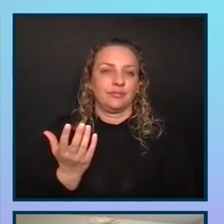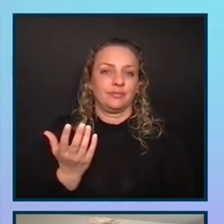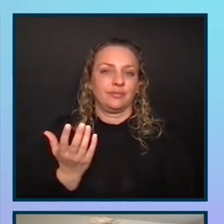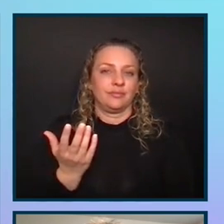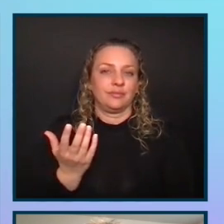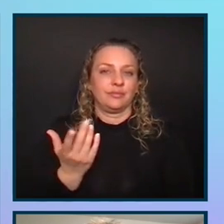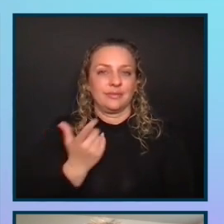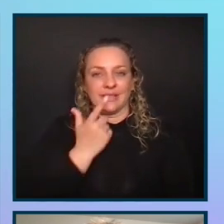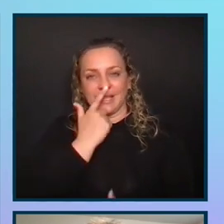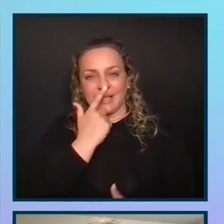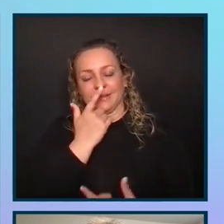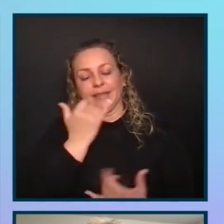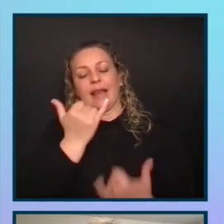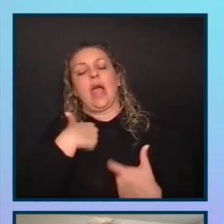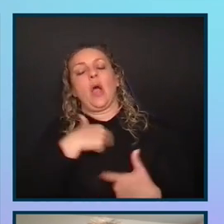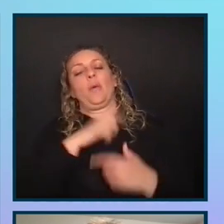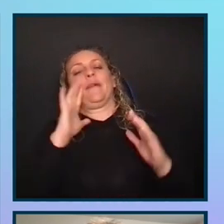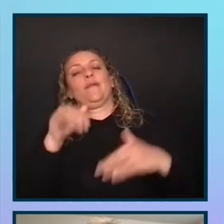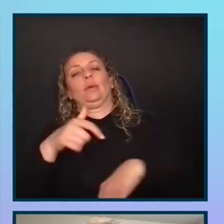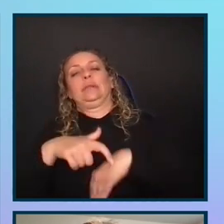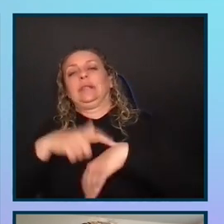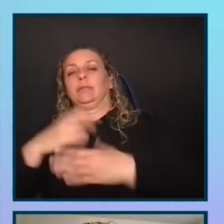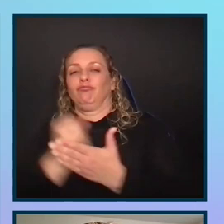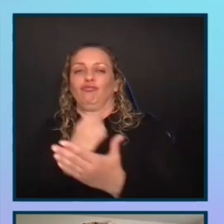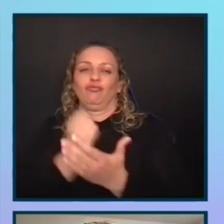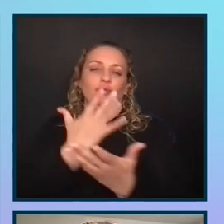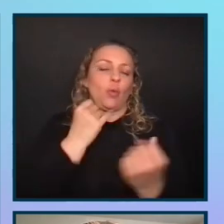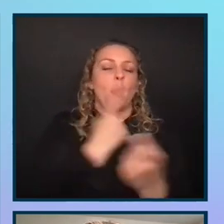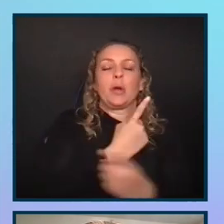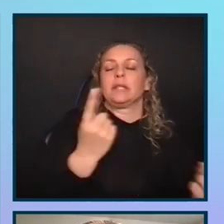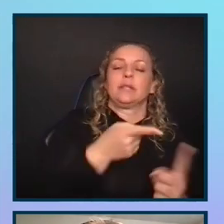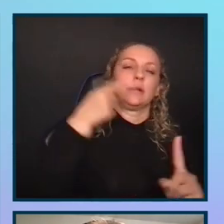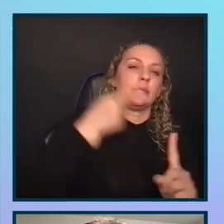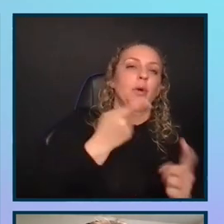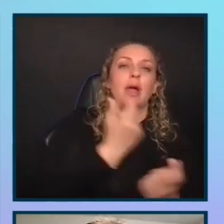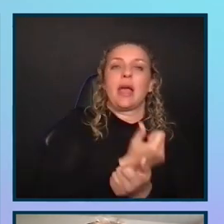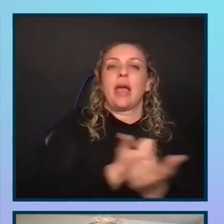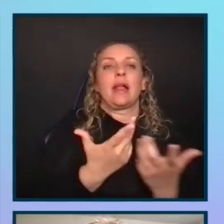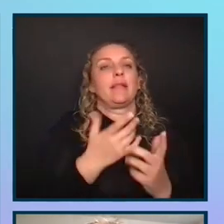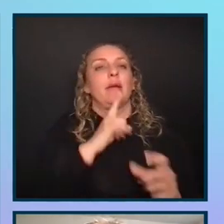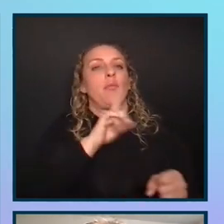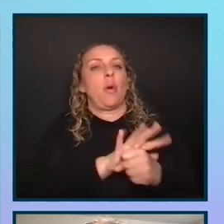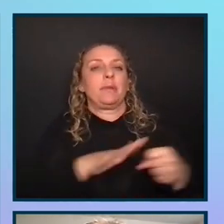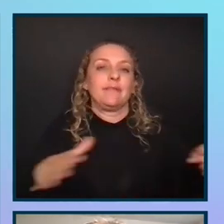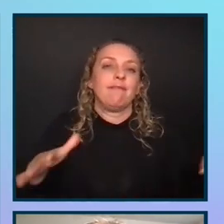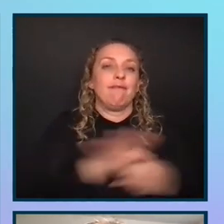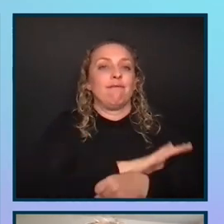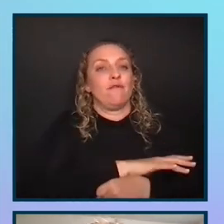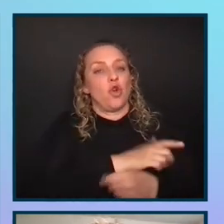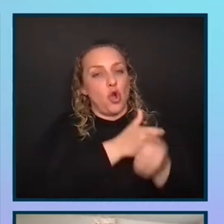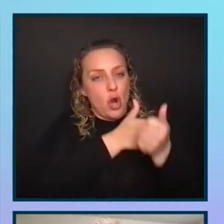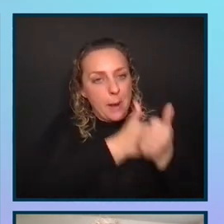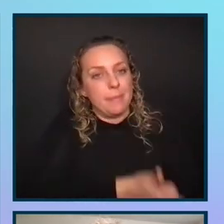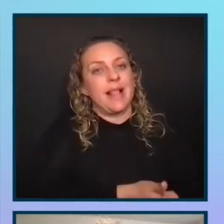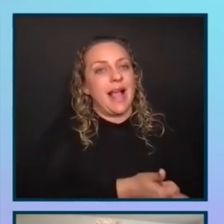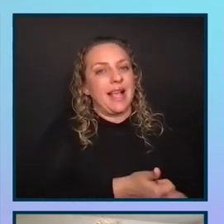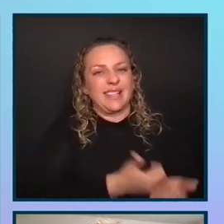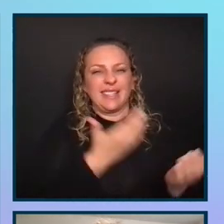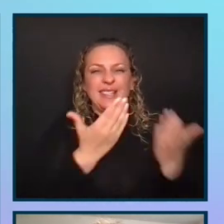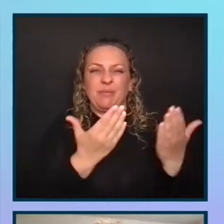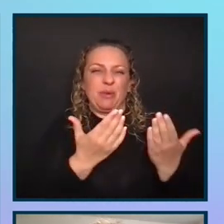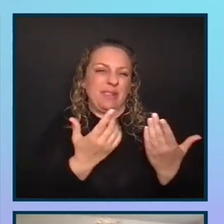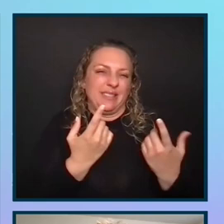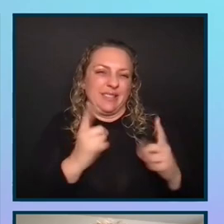in the interest of time, I'm going to go ahead and just say that anything promising full compliance or conformance probably doesn't. In order